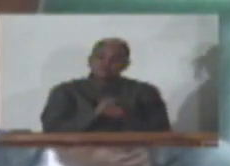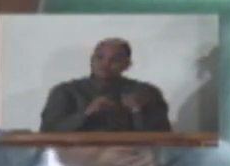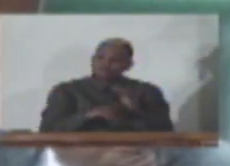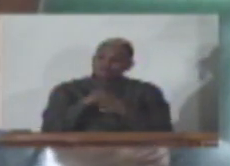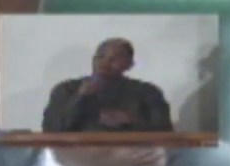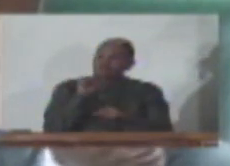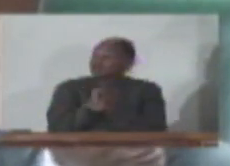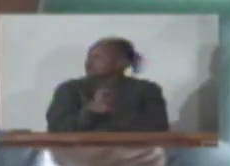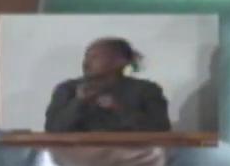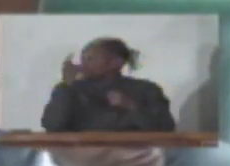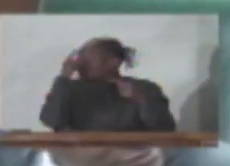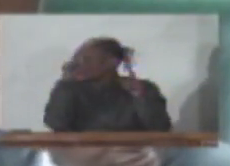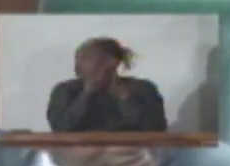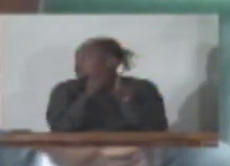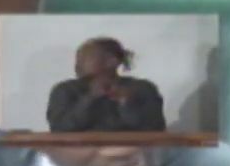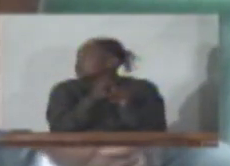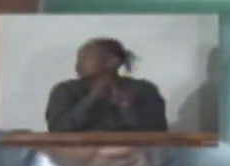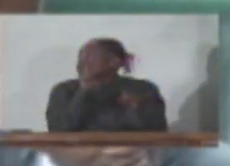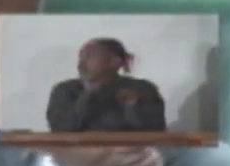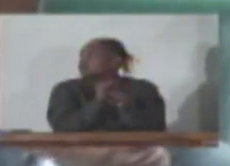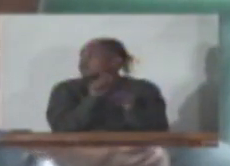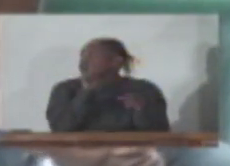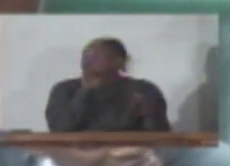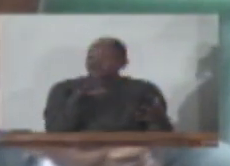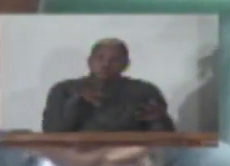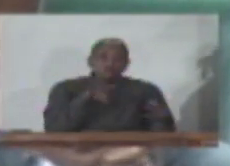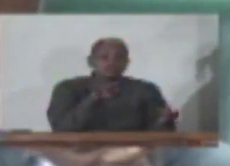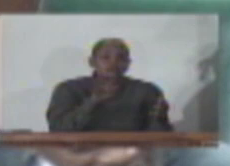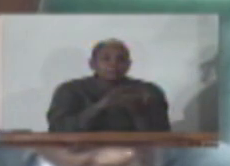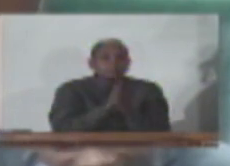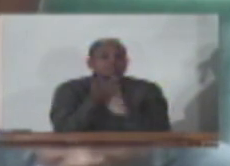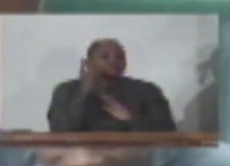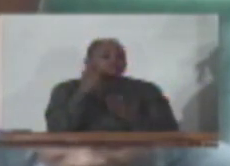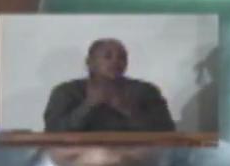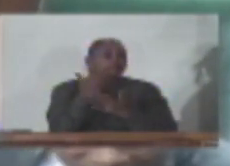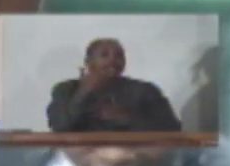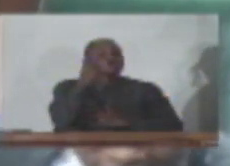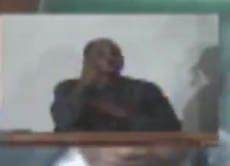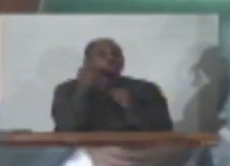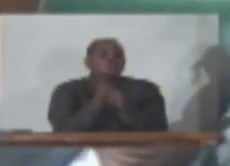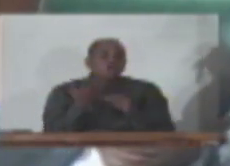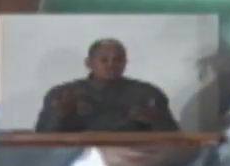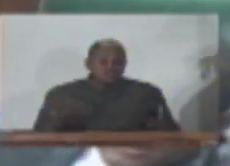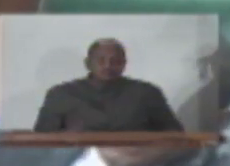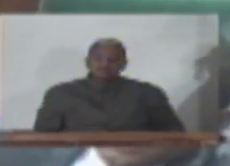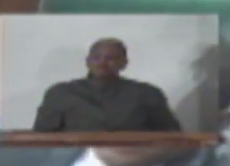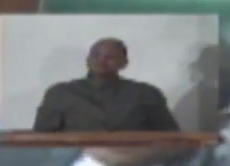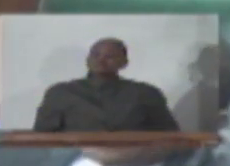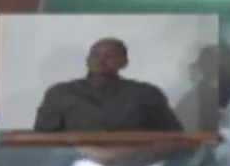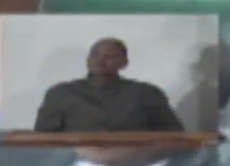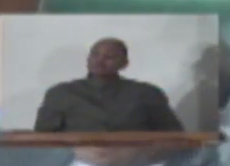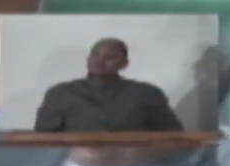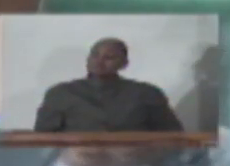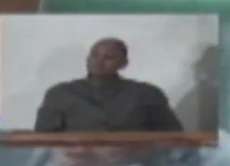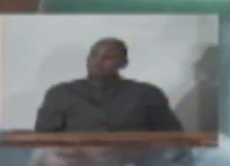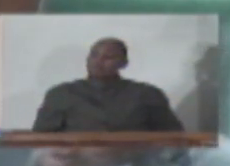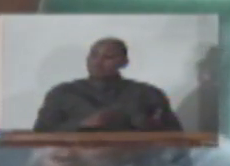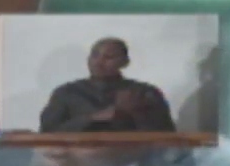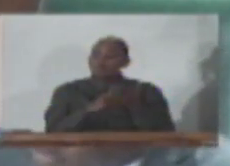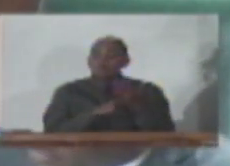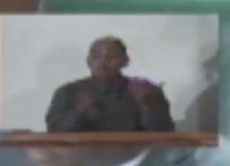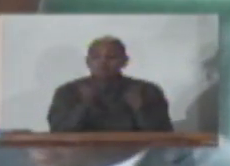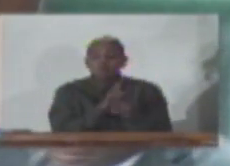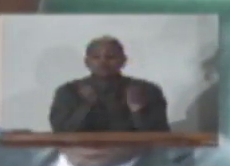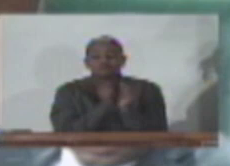labour agreement to ensure industrial peace for the next 2 years. Mr. Speaker, discussions with